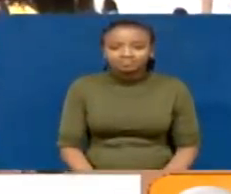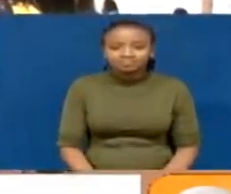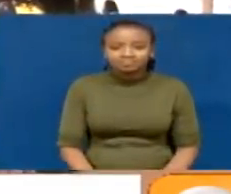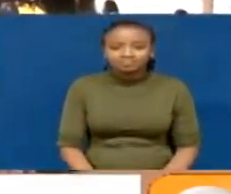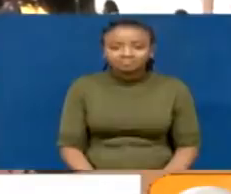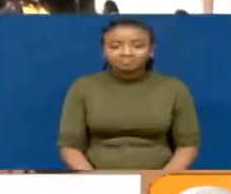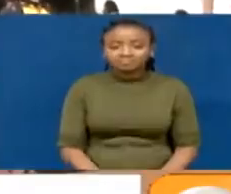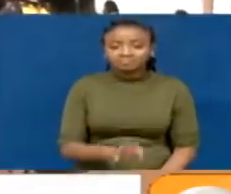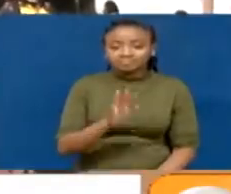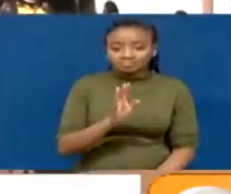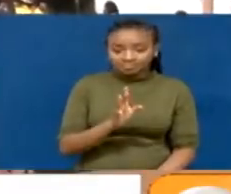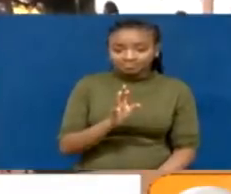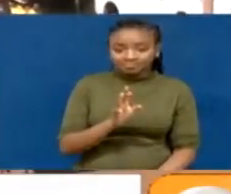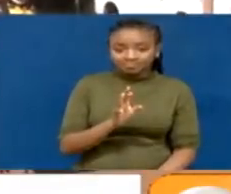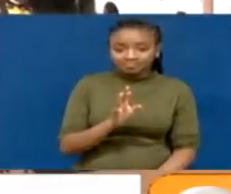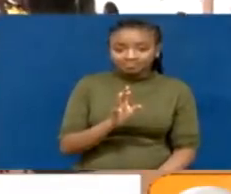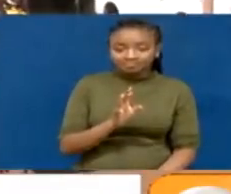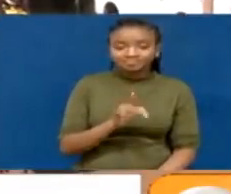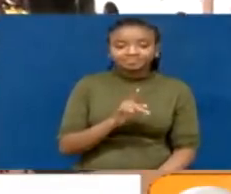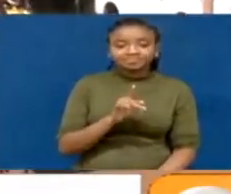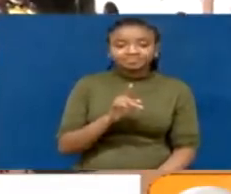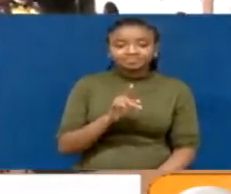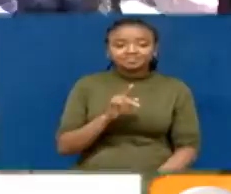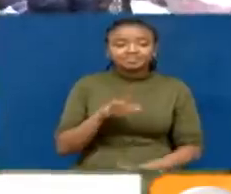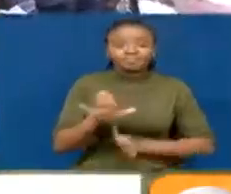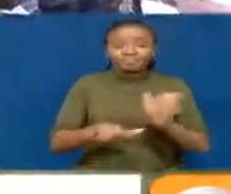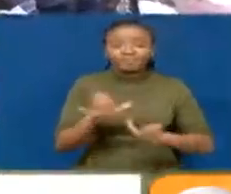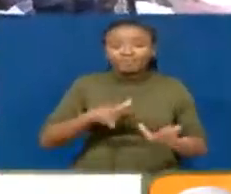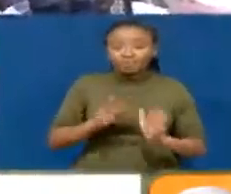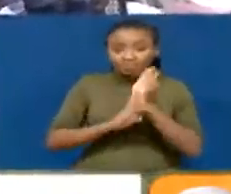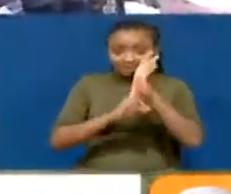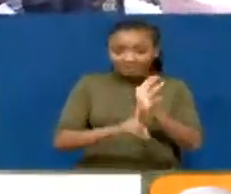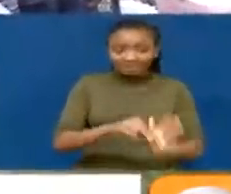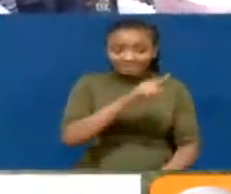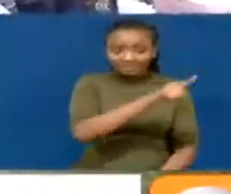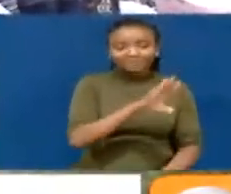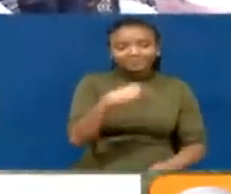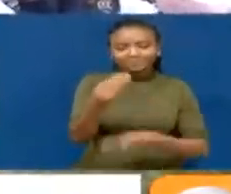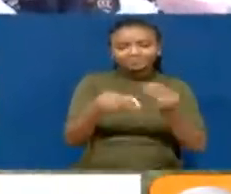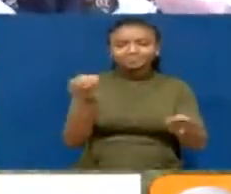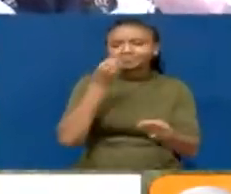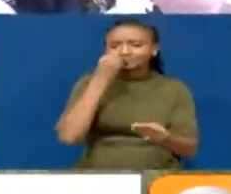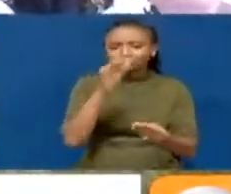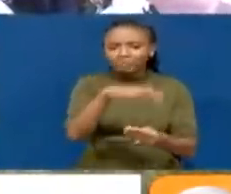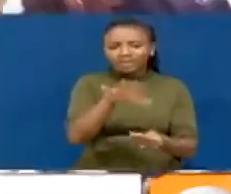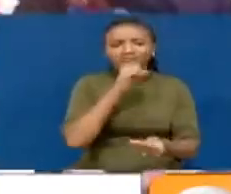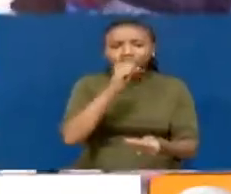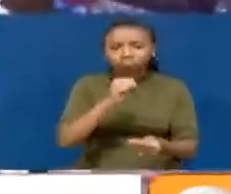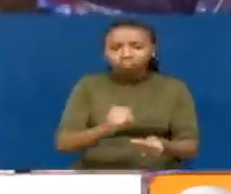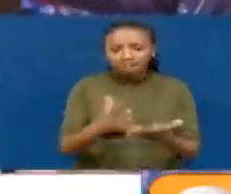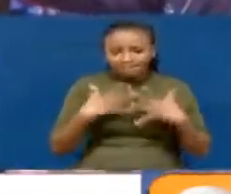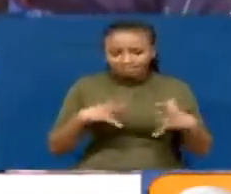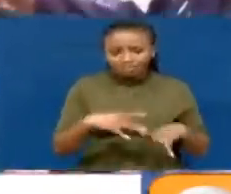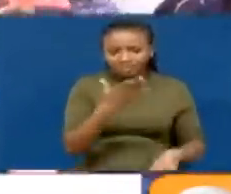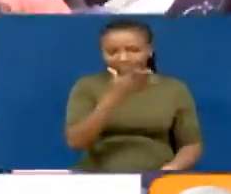The Kirinyaga woman representative had pitched tent in Mwengeshugu constituencies, where she donated foodstuff to the elderly from the areas.